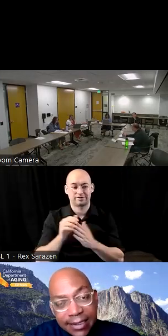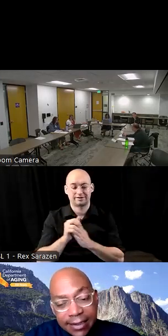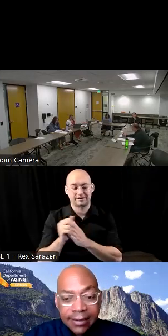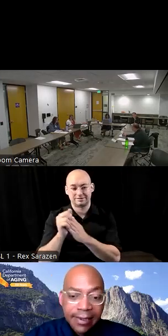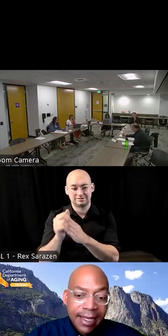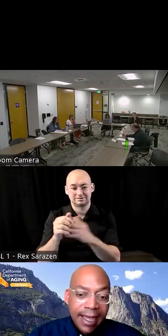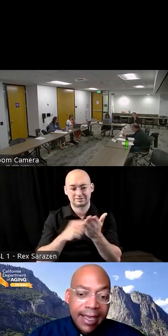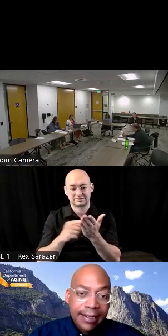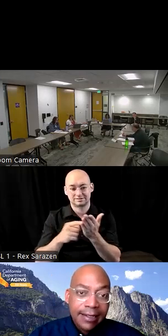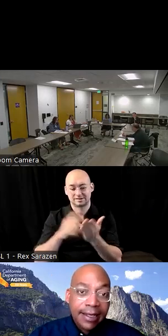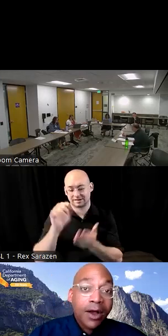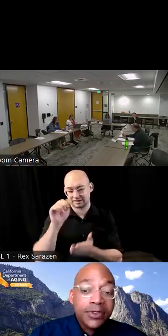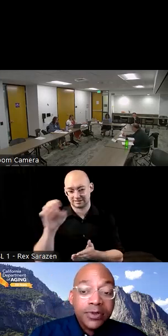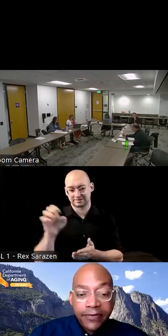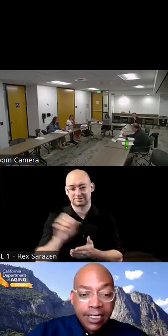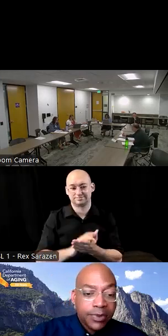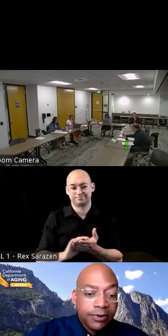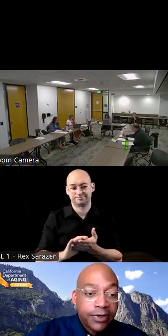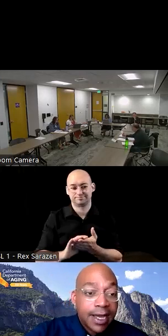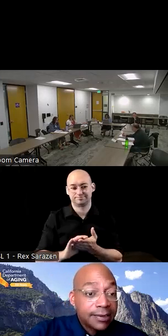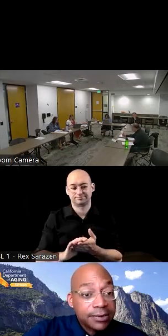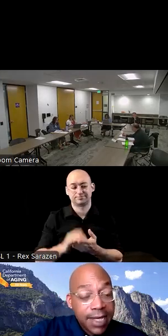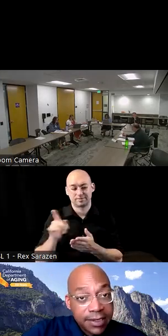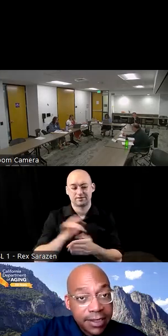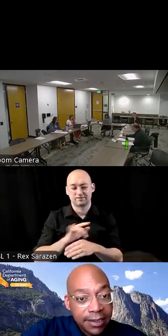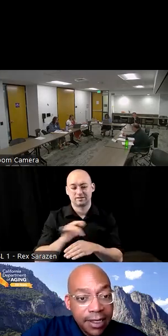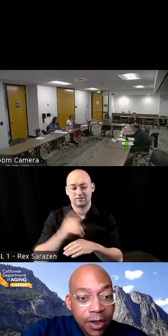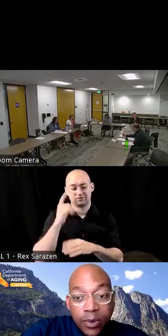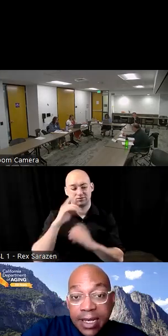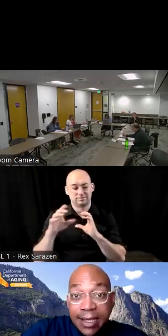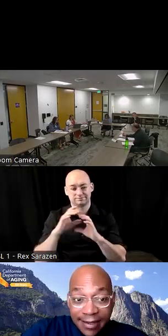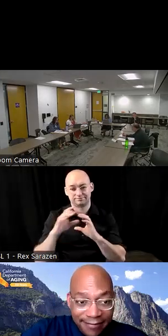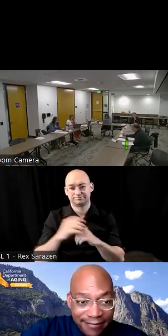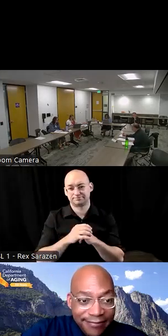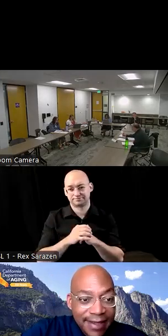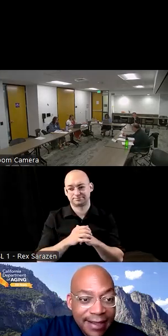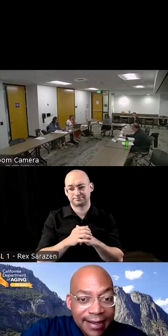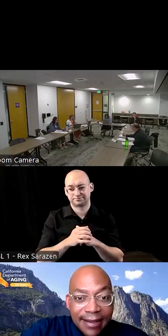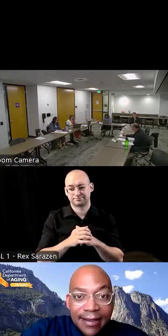discuss cases, and they are also available for consultation when needed.